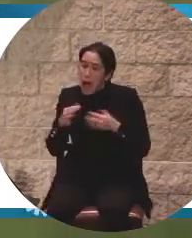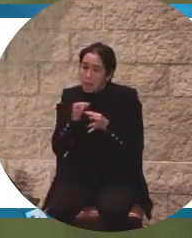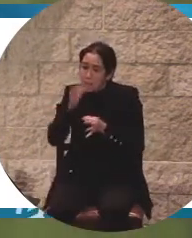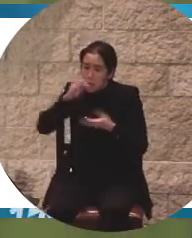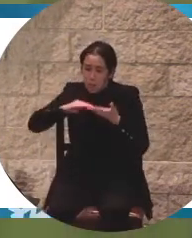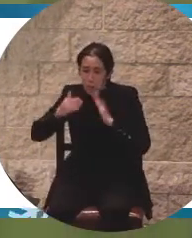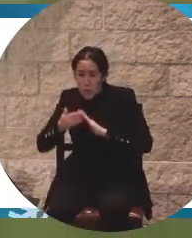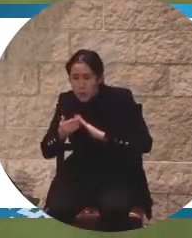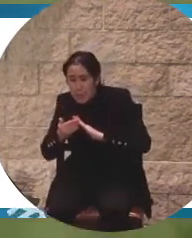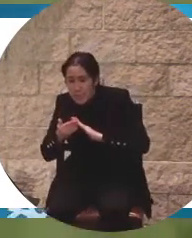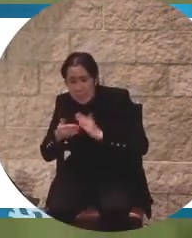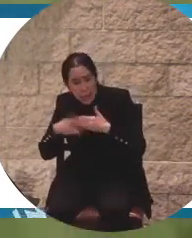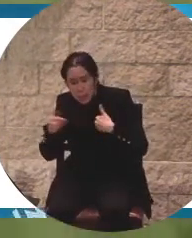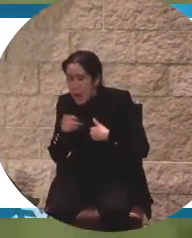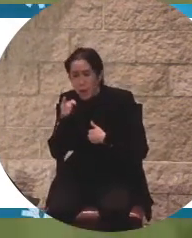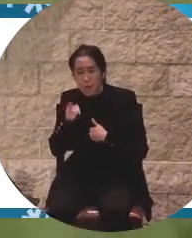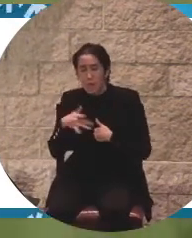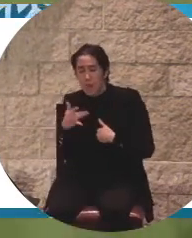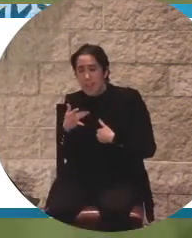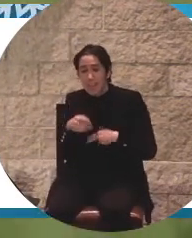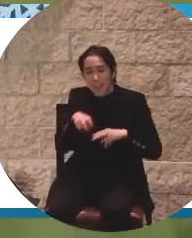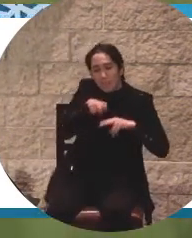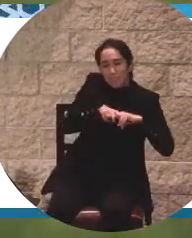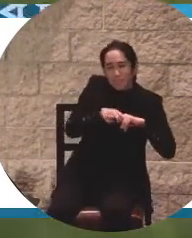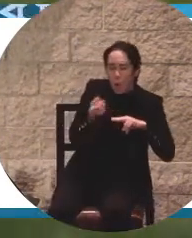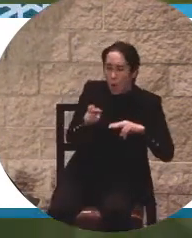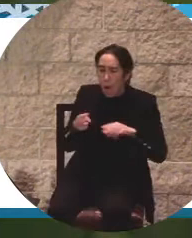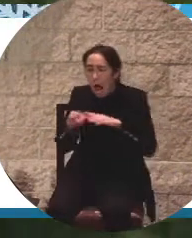or just hanging on by a thread.